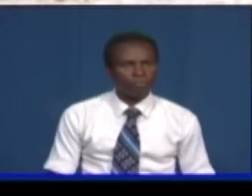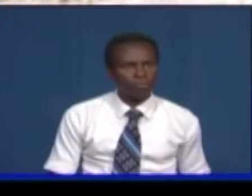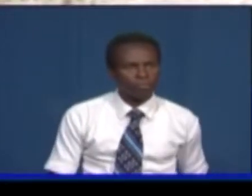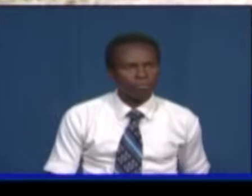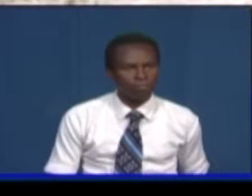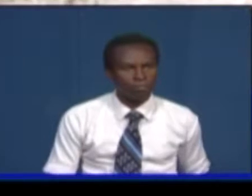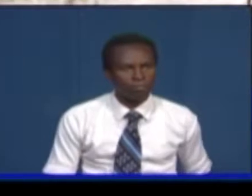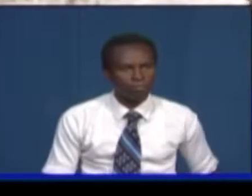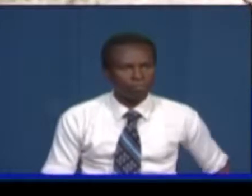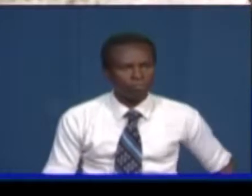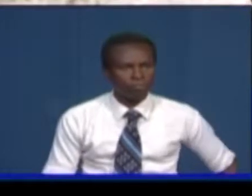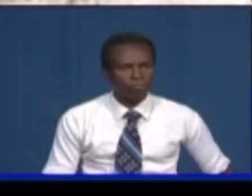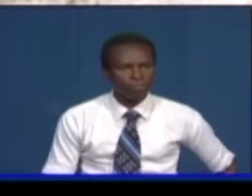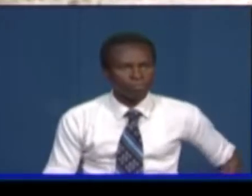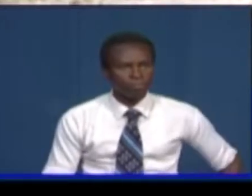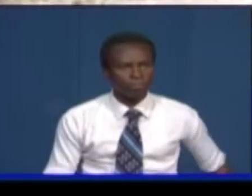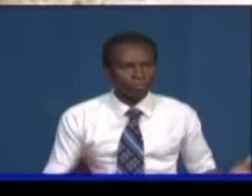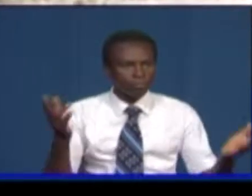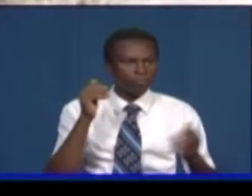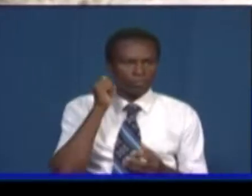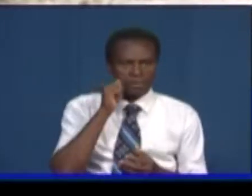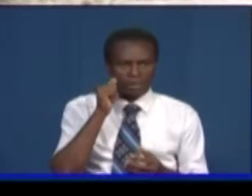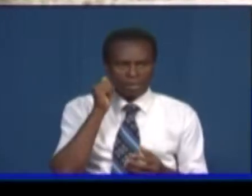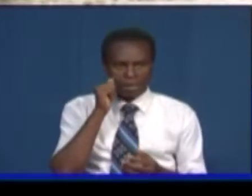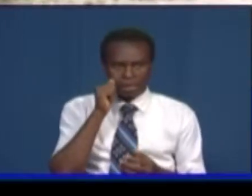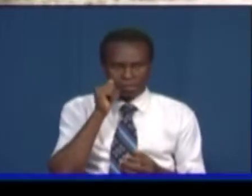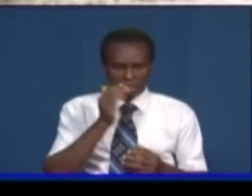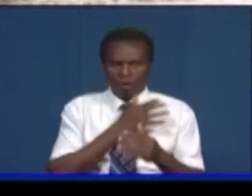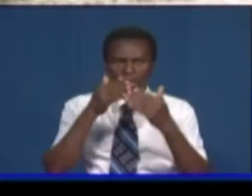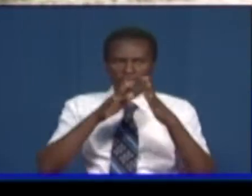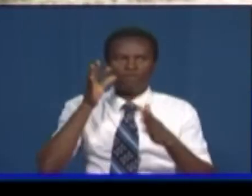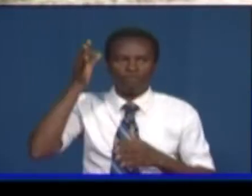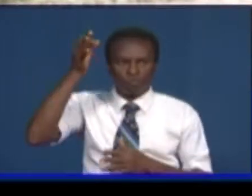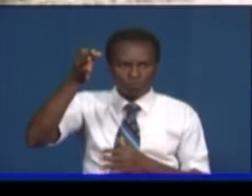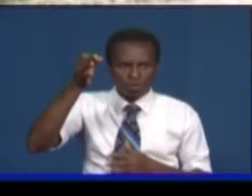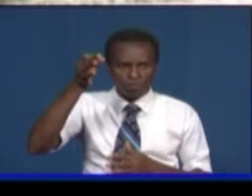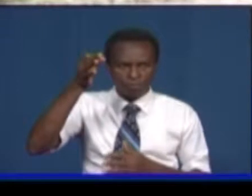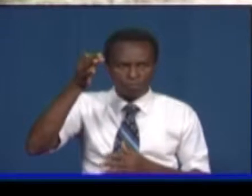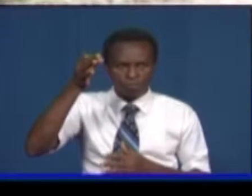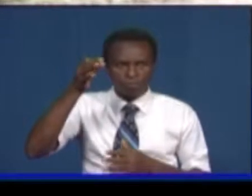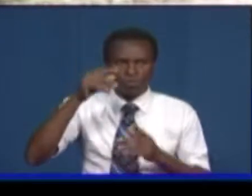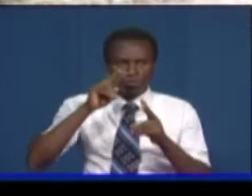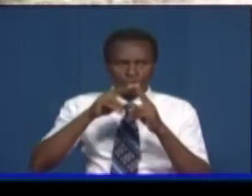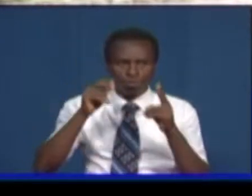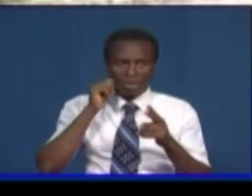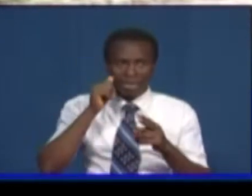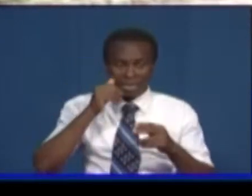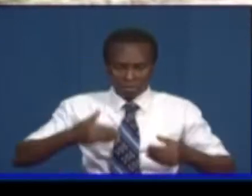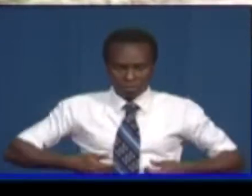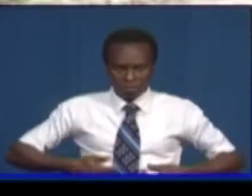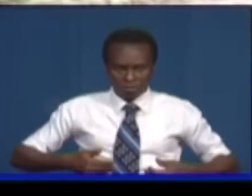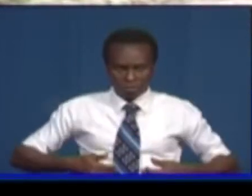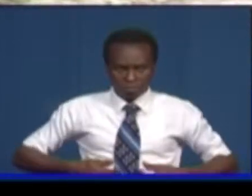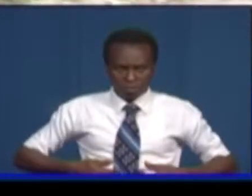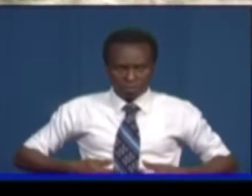good future leaders, I think we need to check what they eat right from the adolescent stage. And in